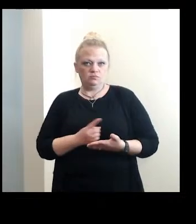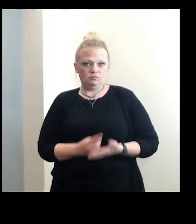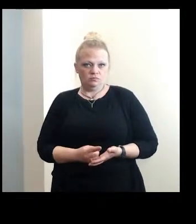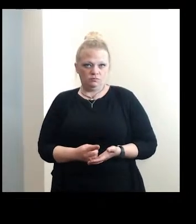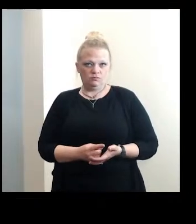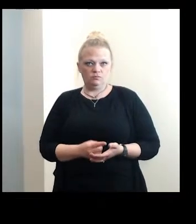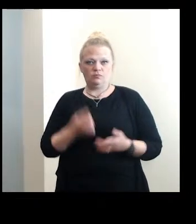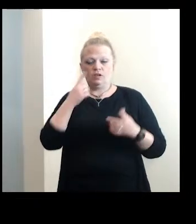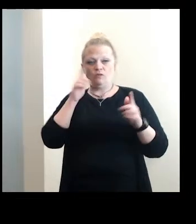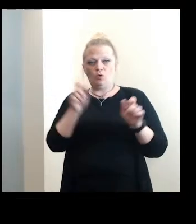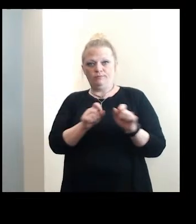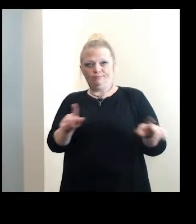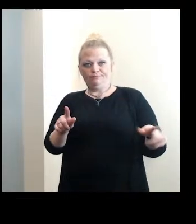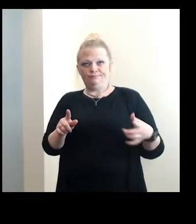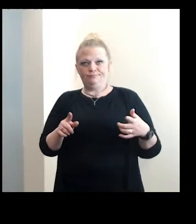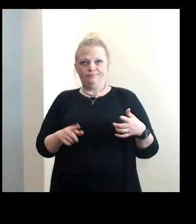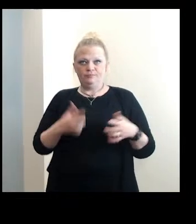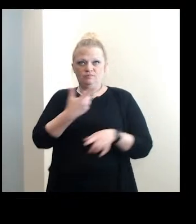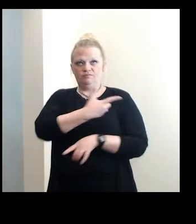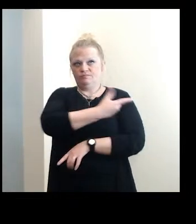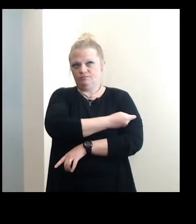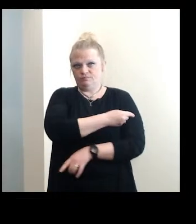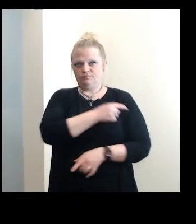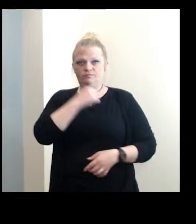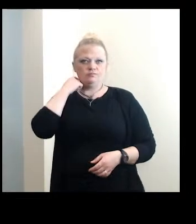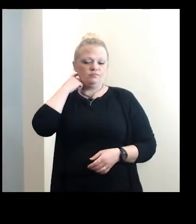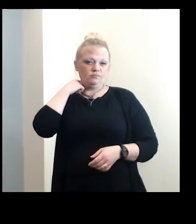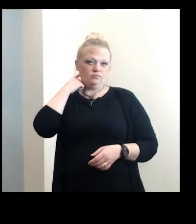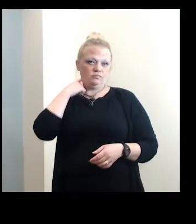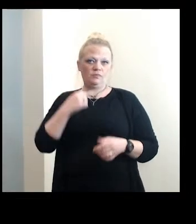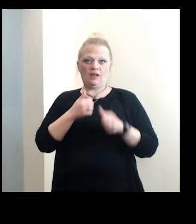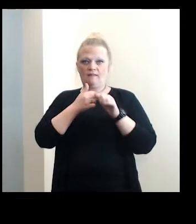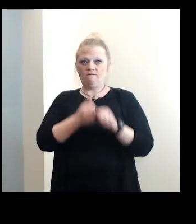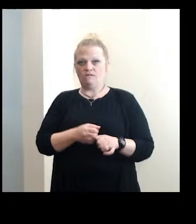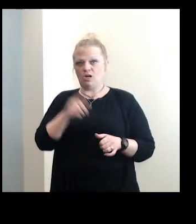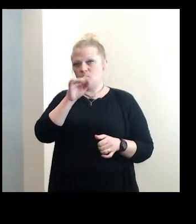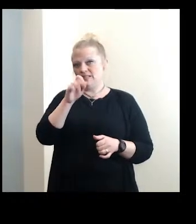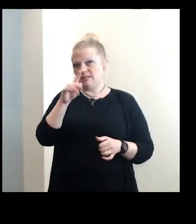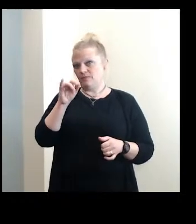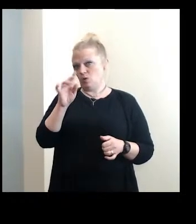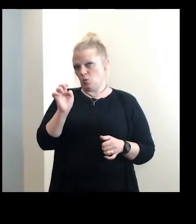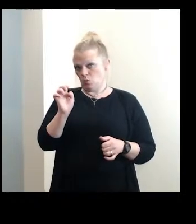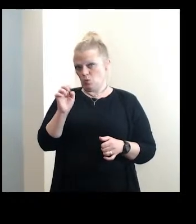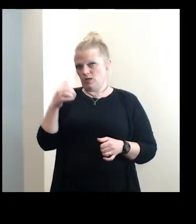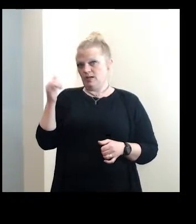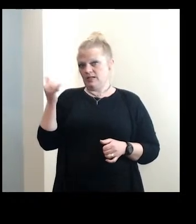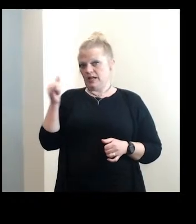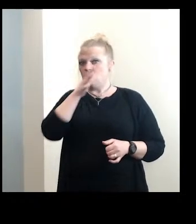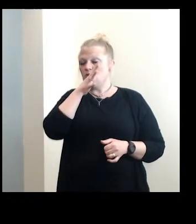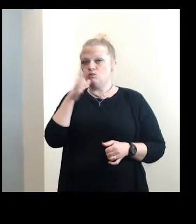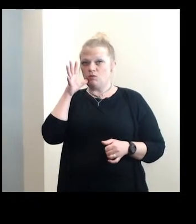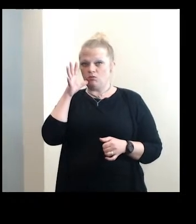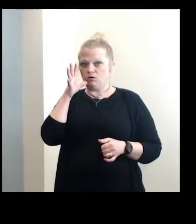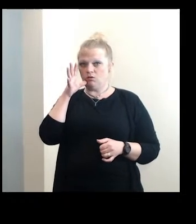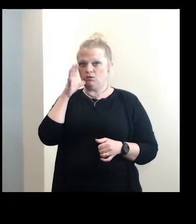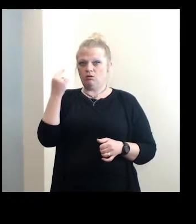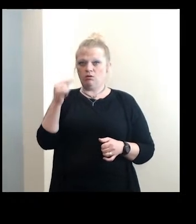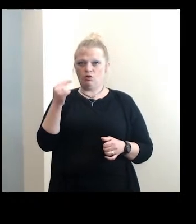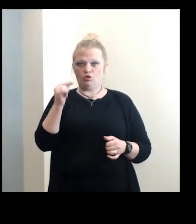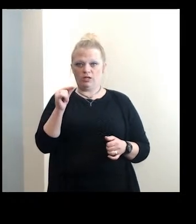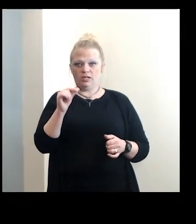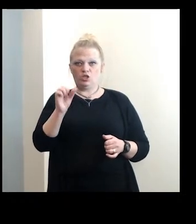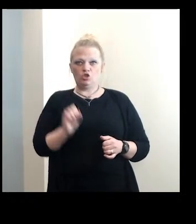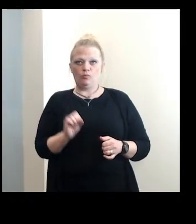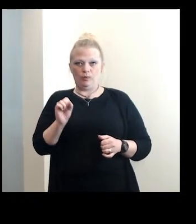the distribution of vaccine uptake by zip code. So the yellow are rural areas, green